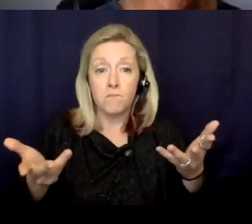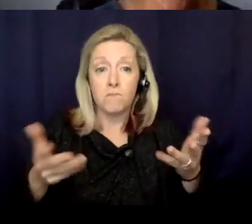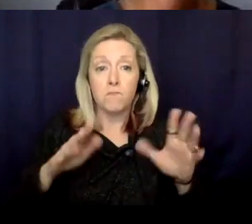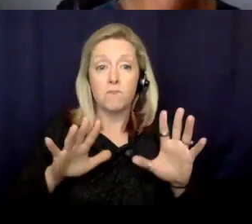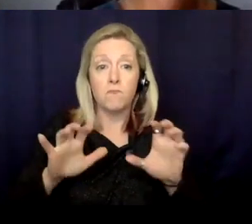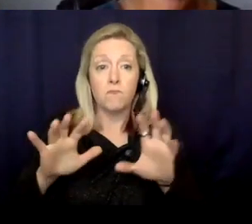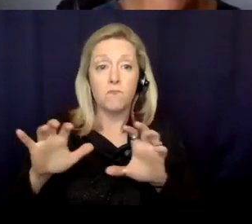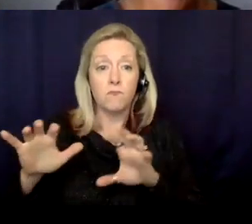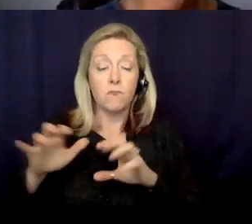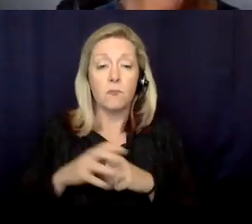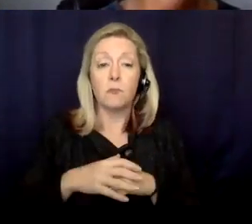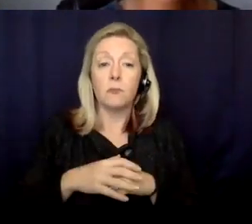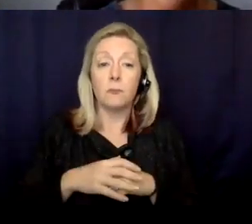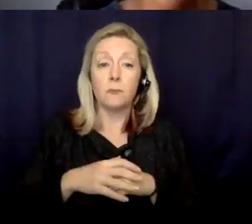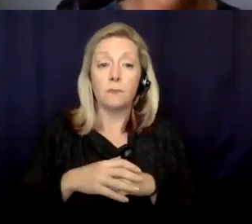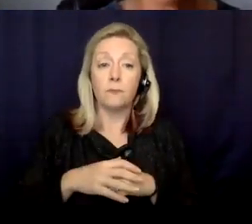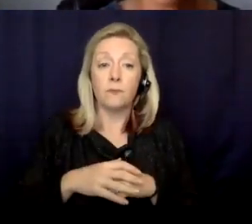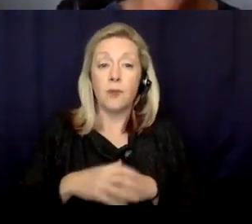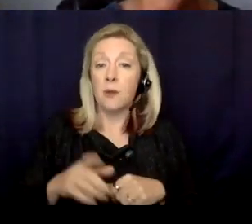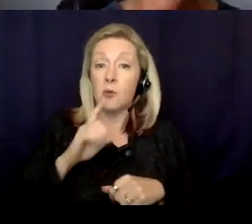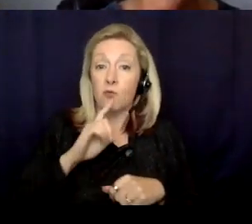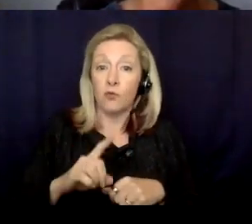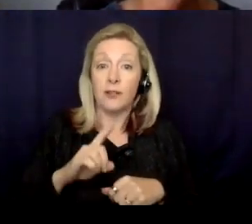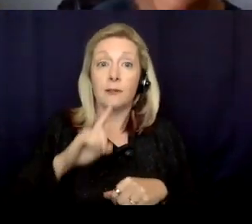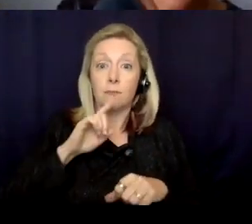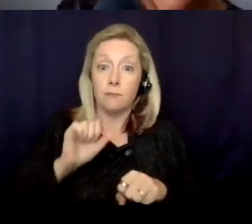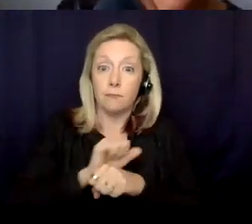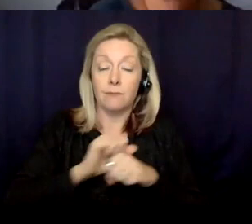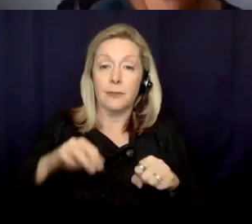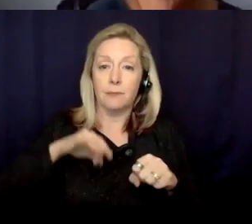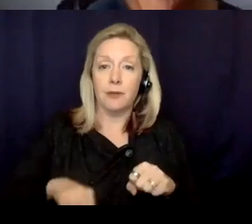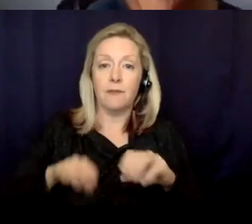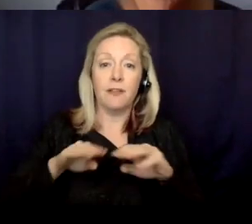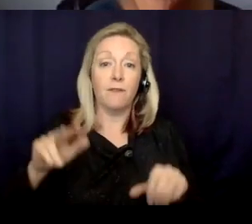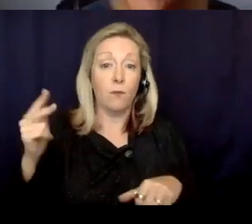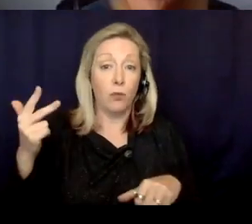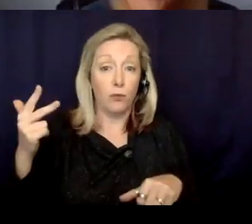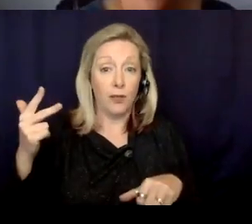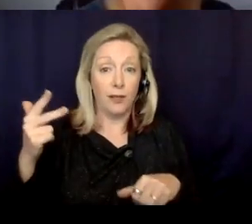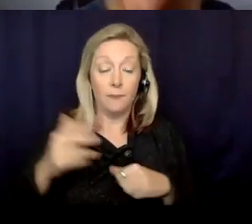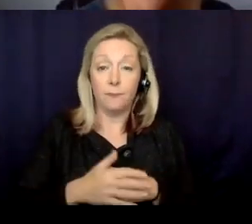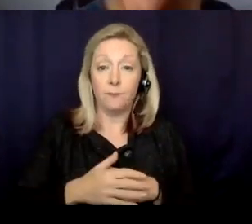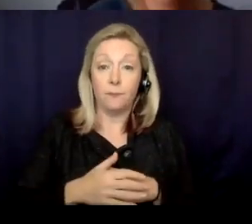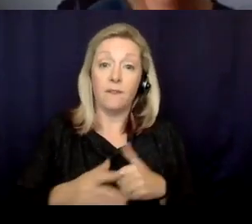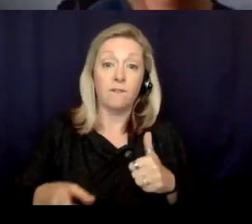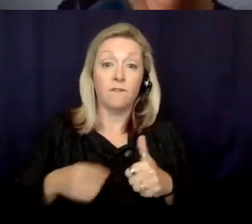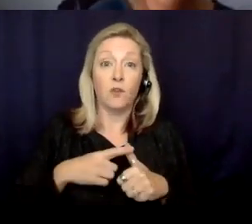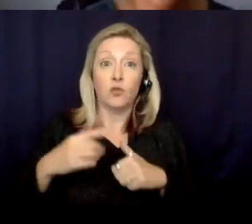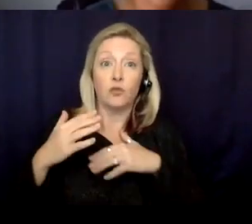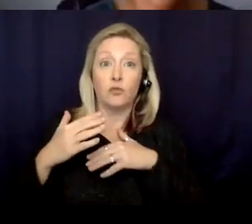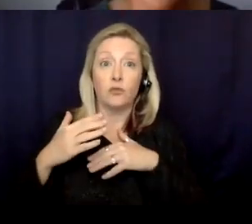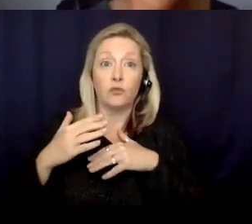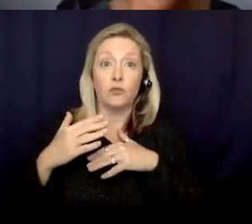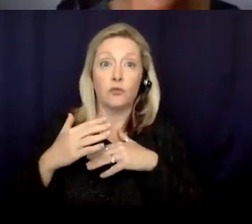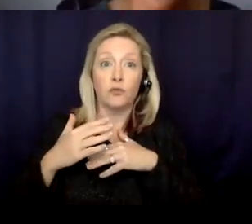information, but it really begins here. And they can start with that calling device. So we might